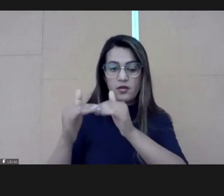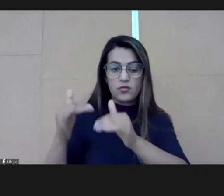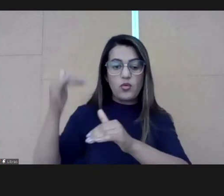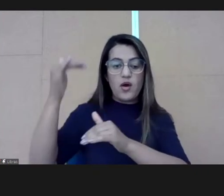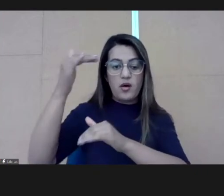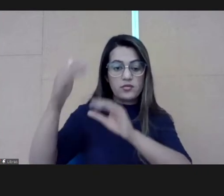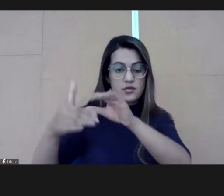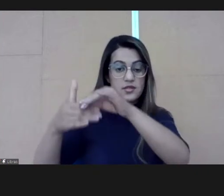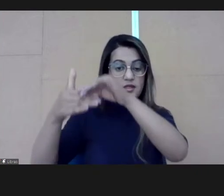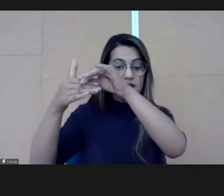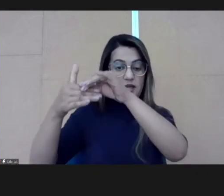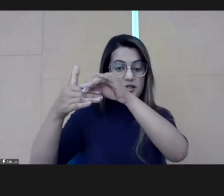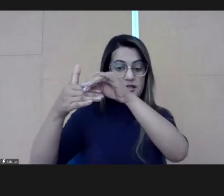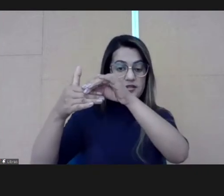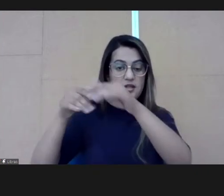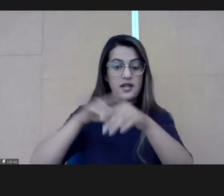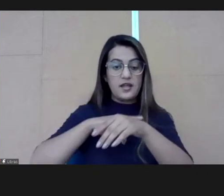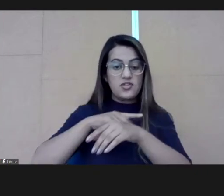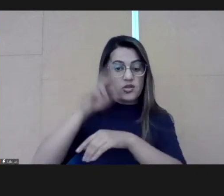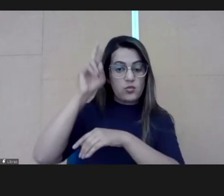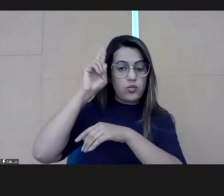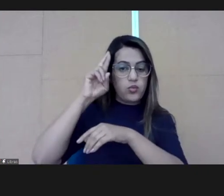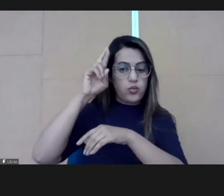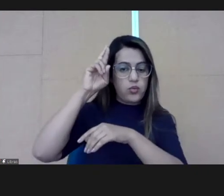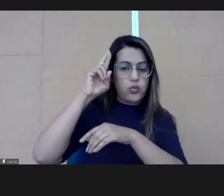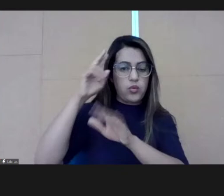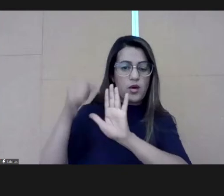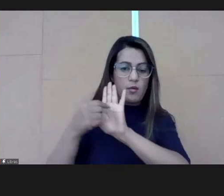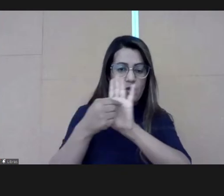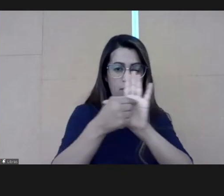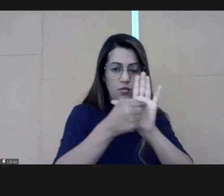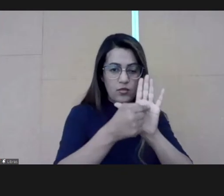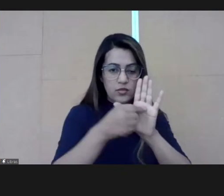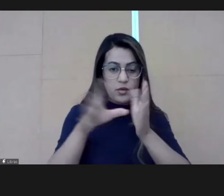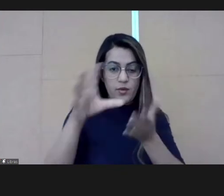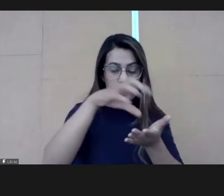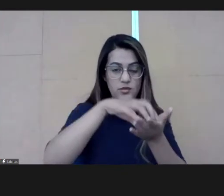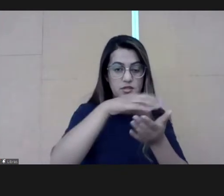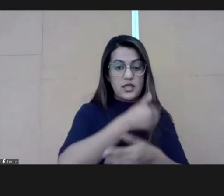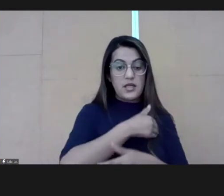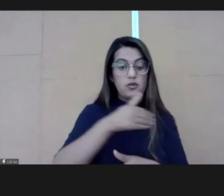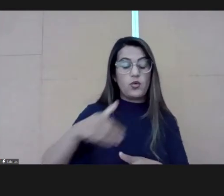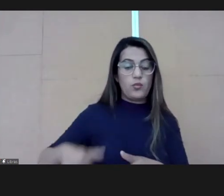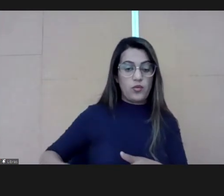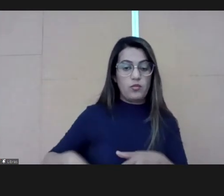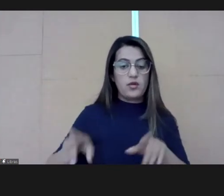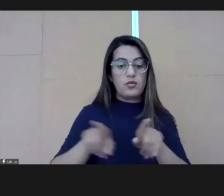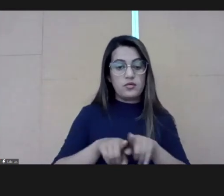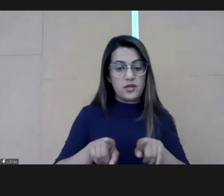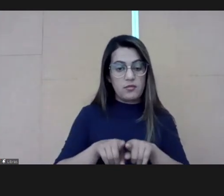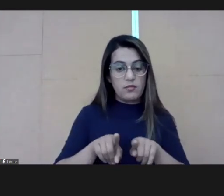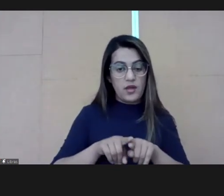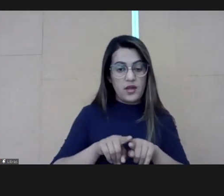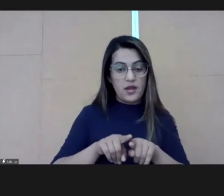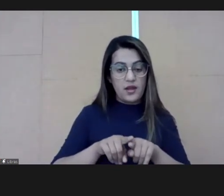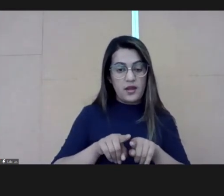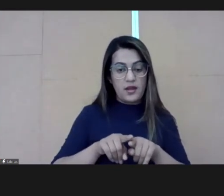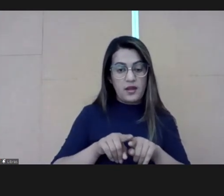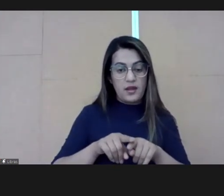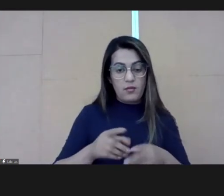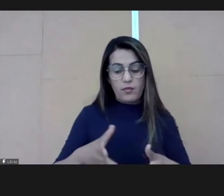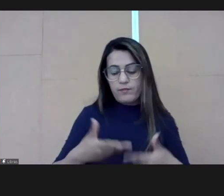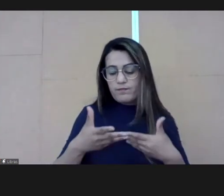With the high executives and also people that were innovators that could bring some experience to the public